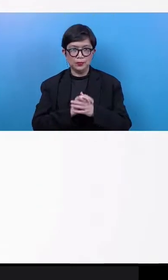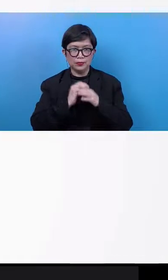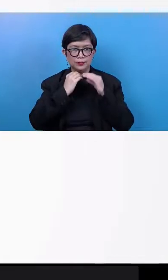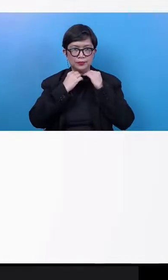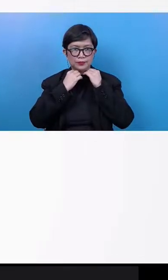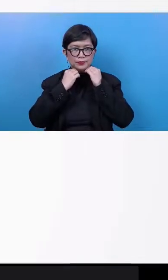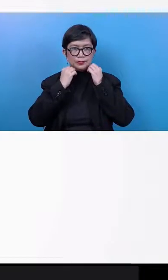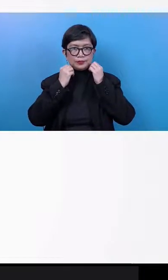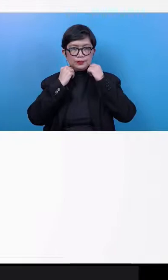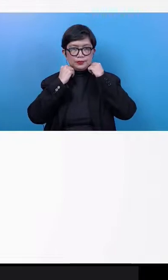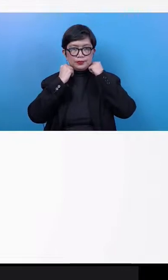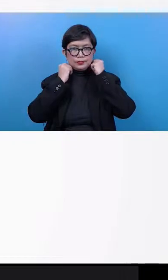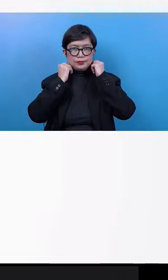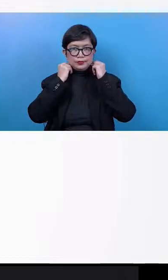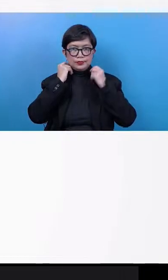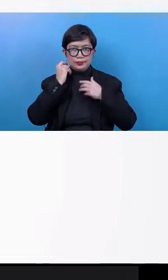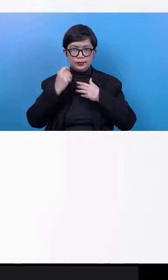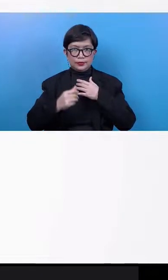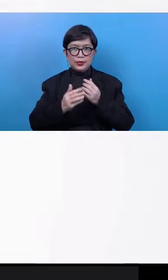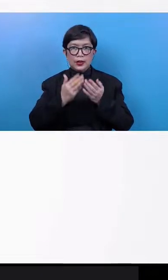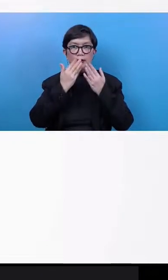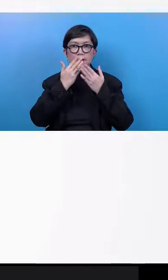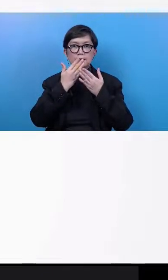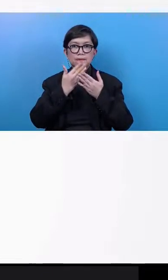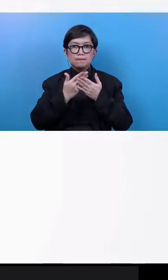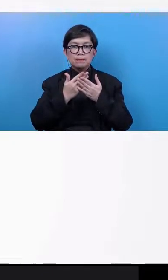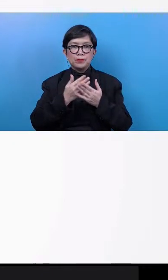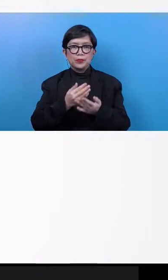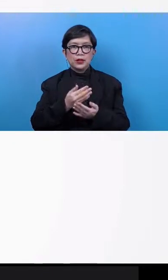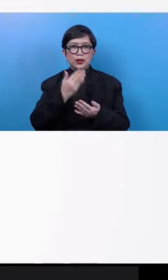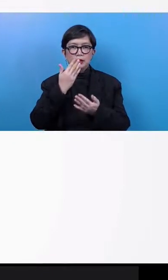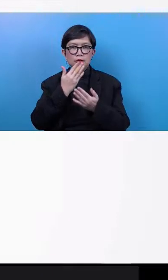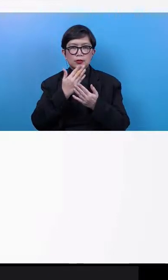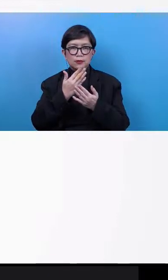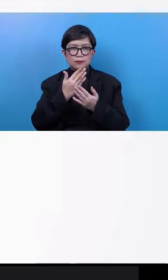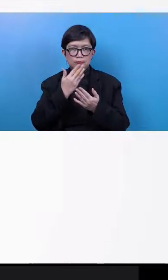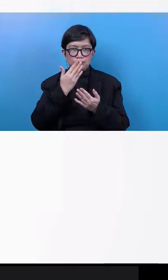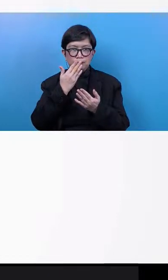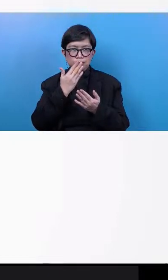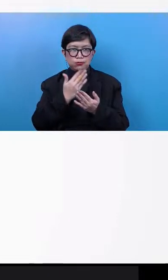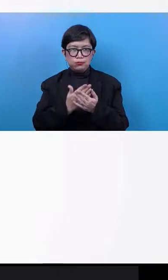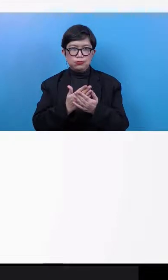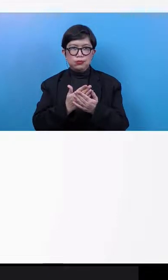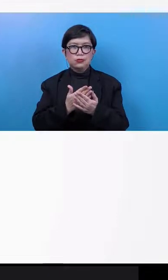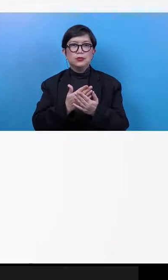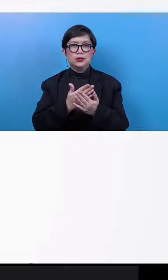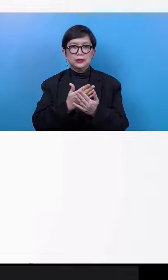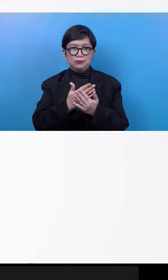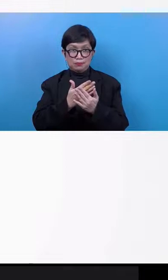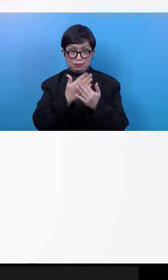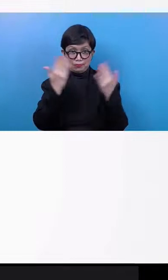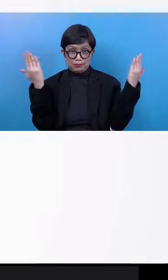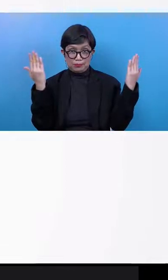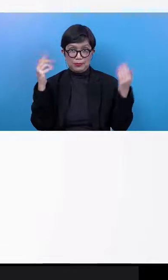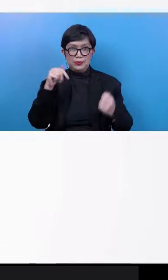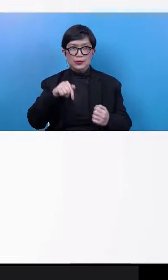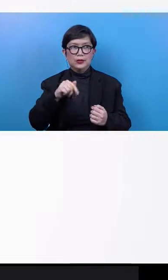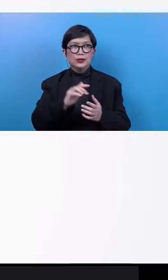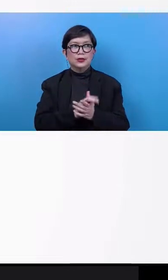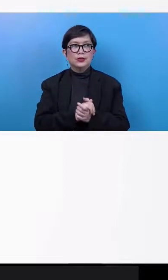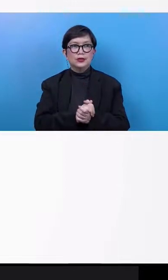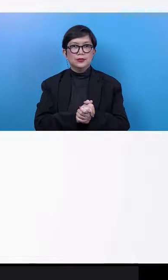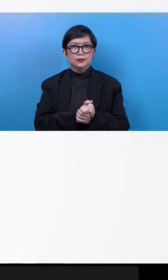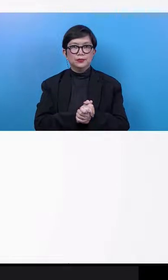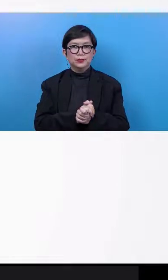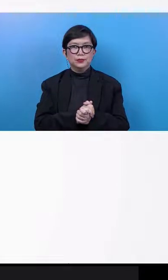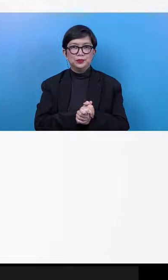Thank you. Good morning from me here in Brussels, and good afternoon to you there in